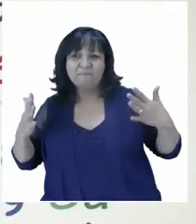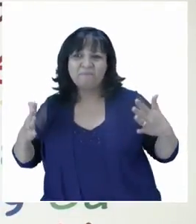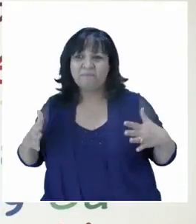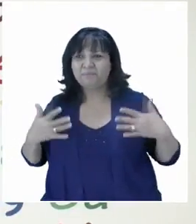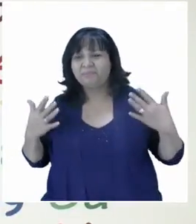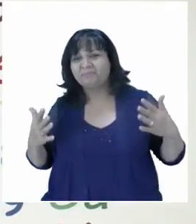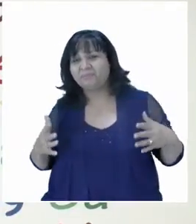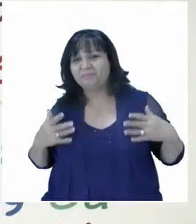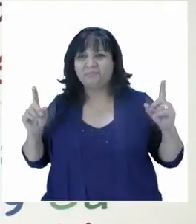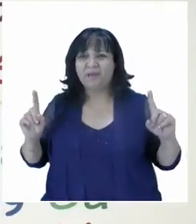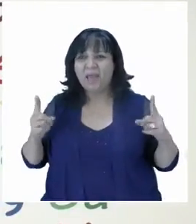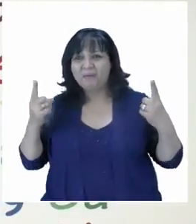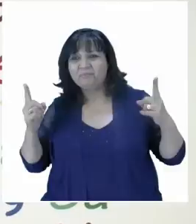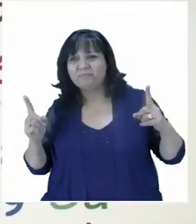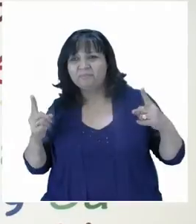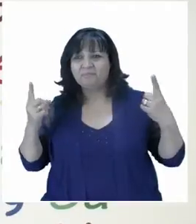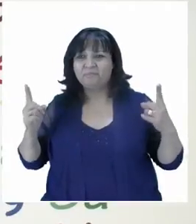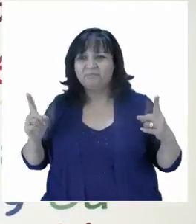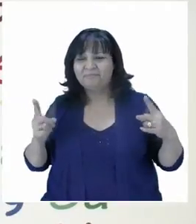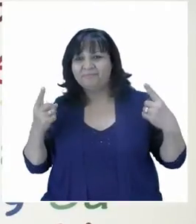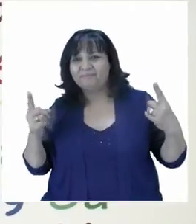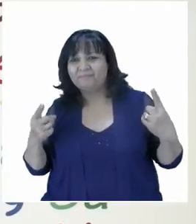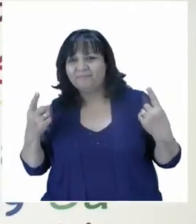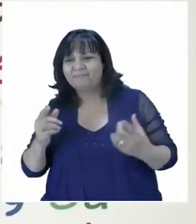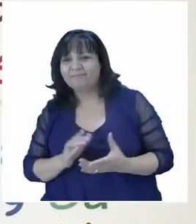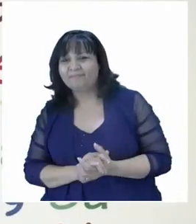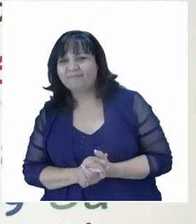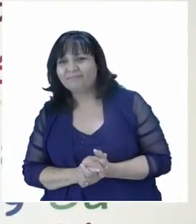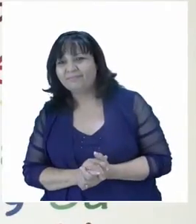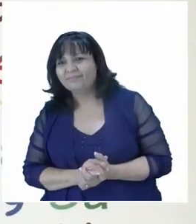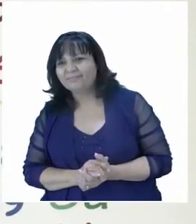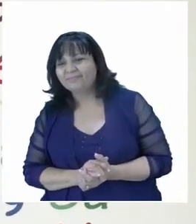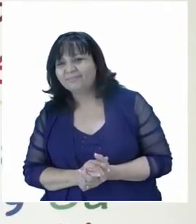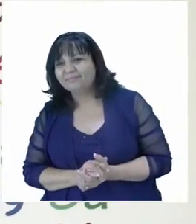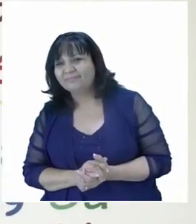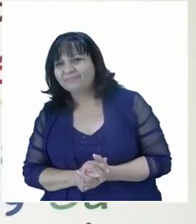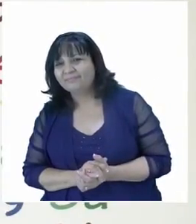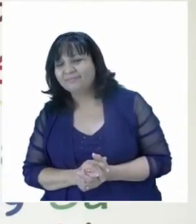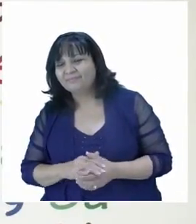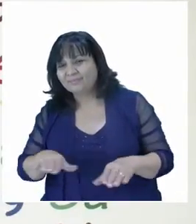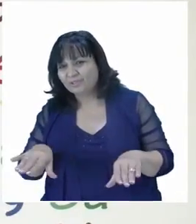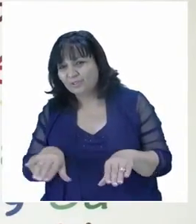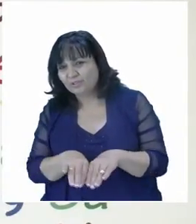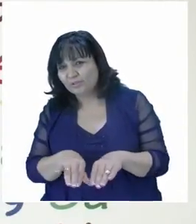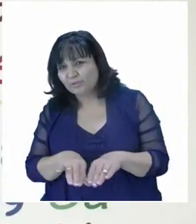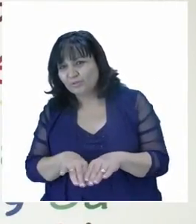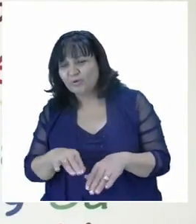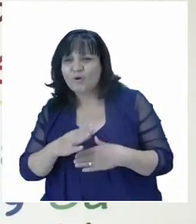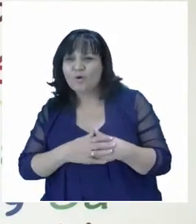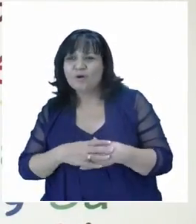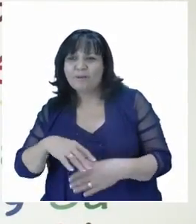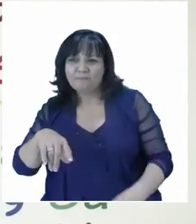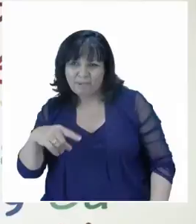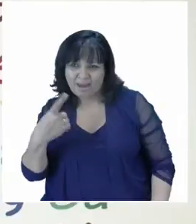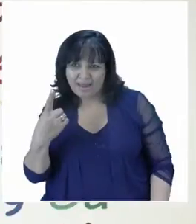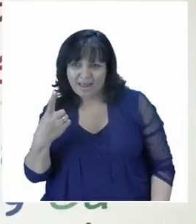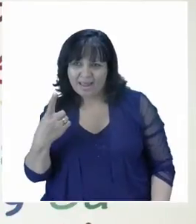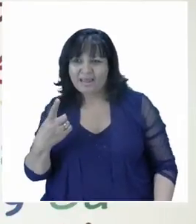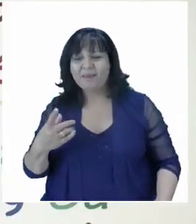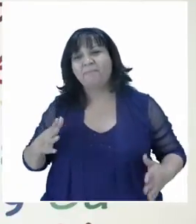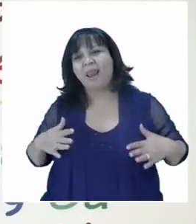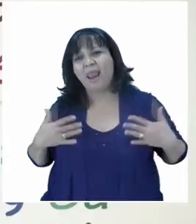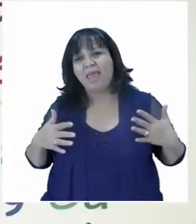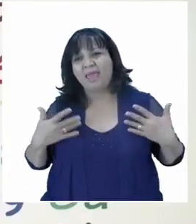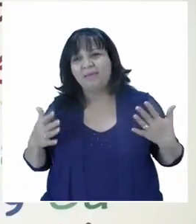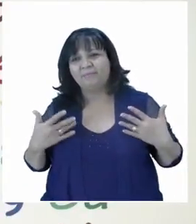is peekaboo. So this is what we do on Monday. And